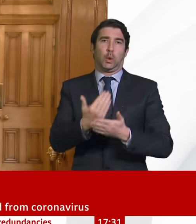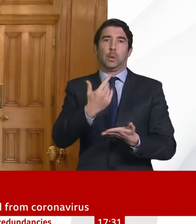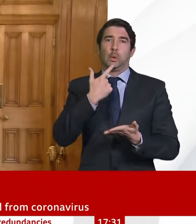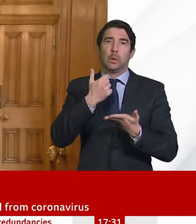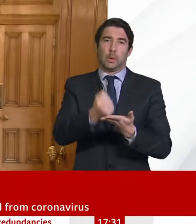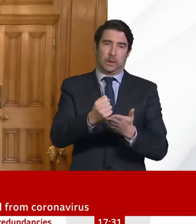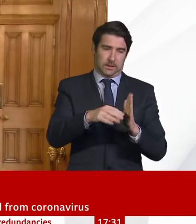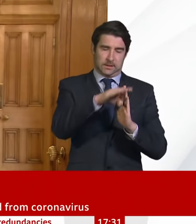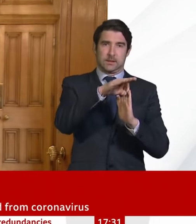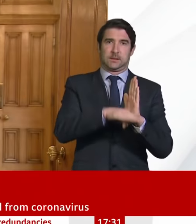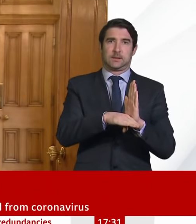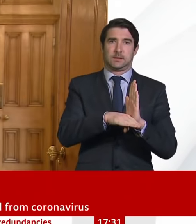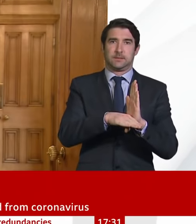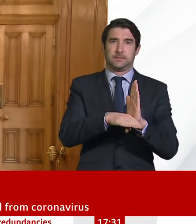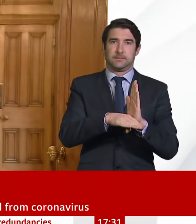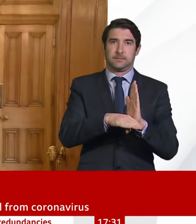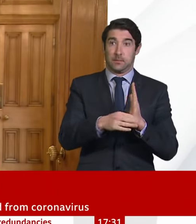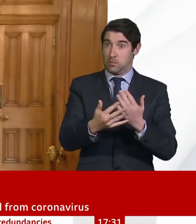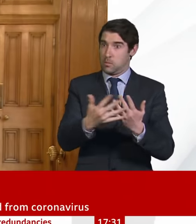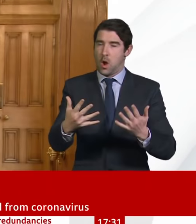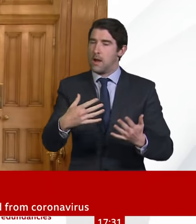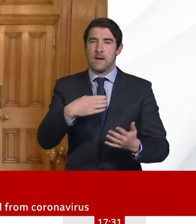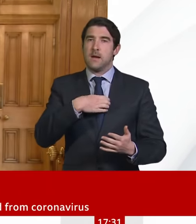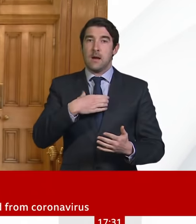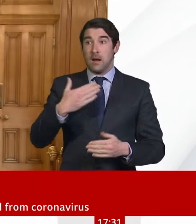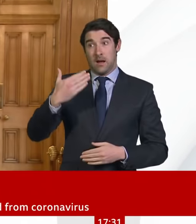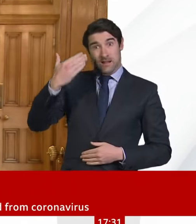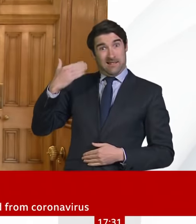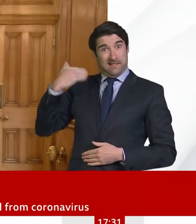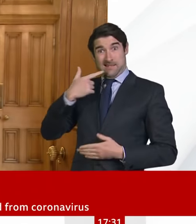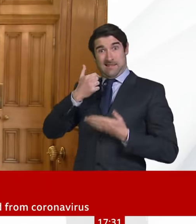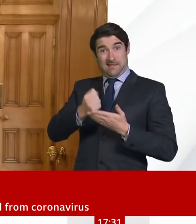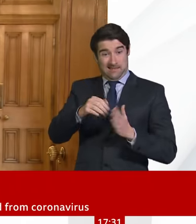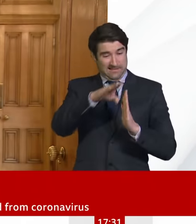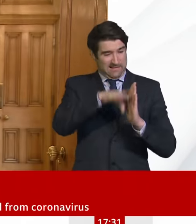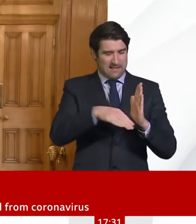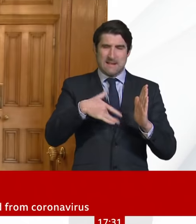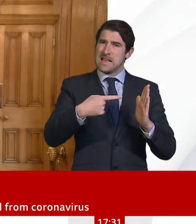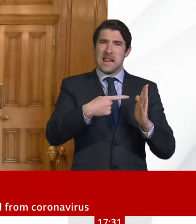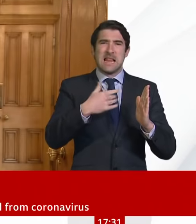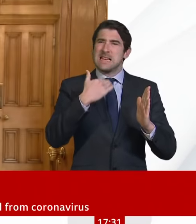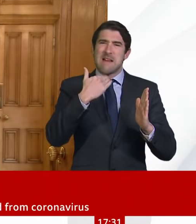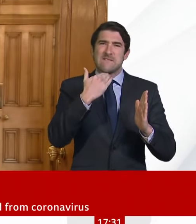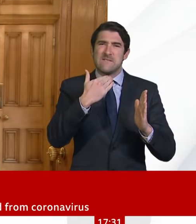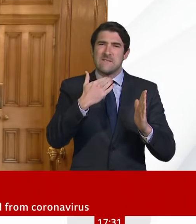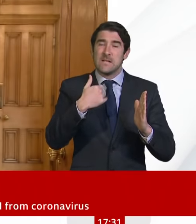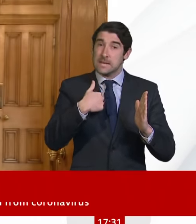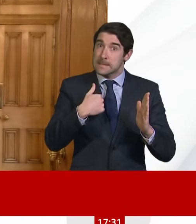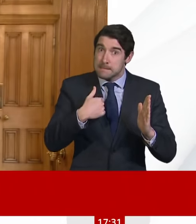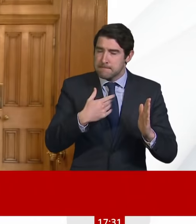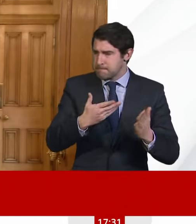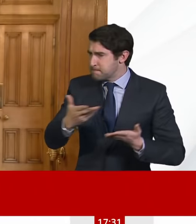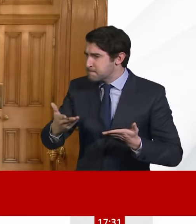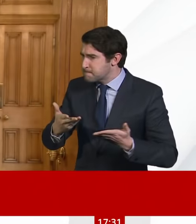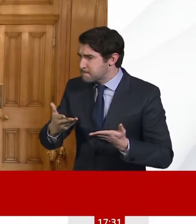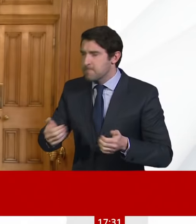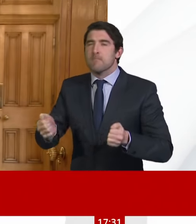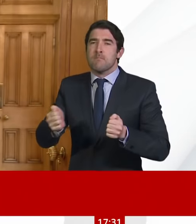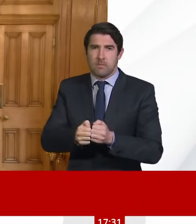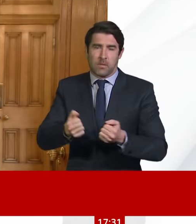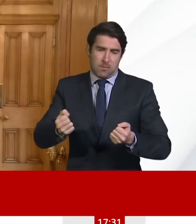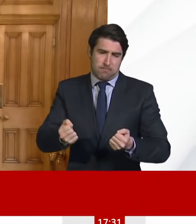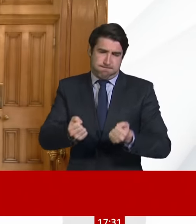listened, we've put the interests of health and care staff first and put them at the heart of this. The